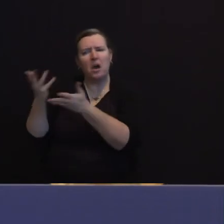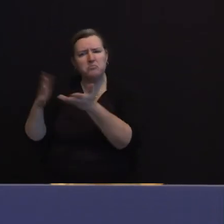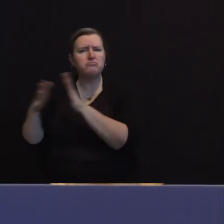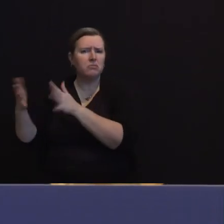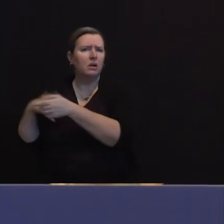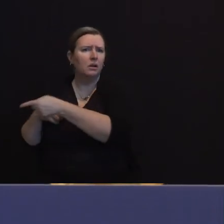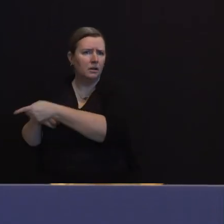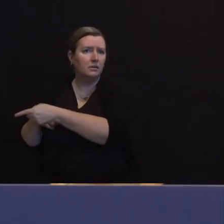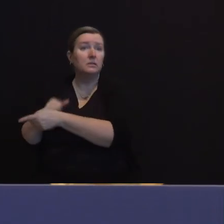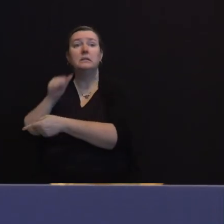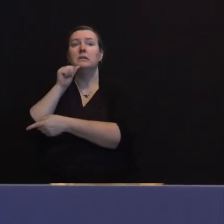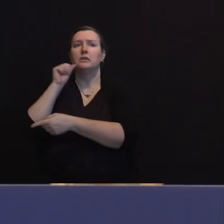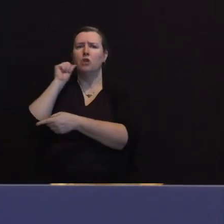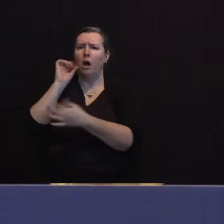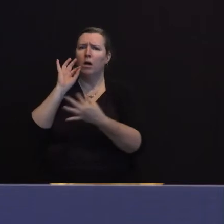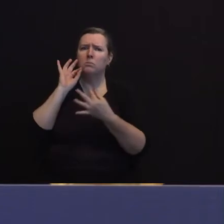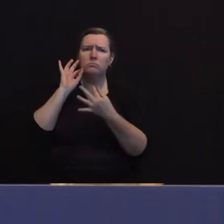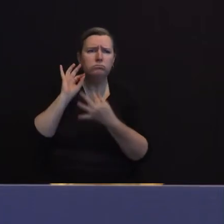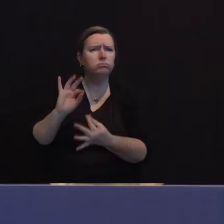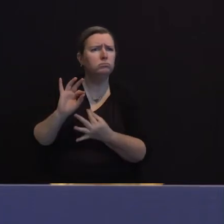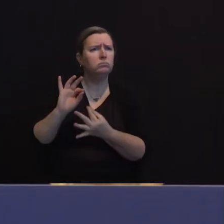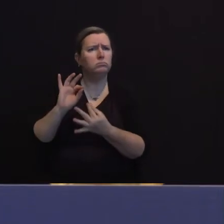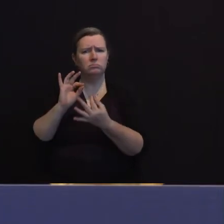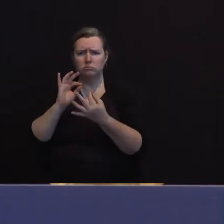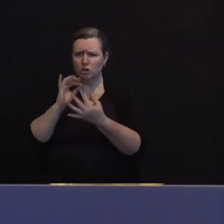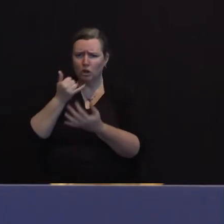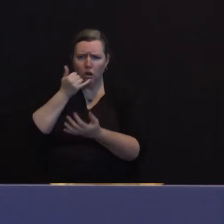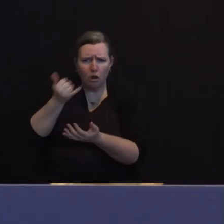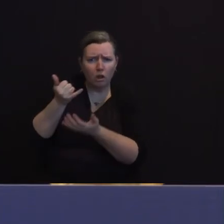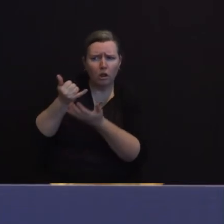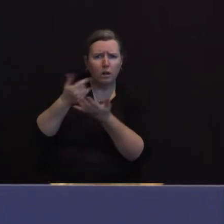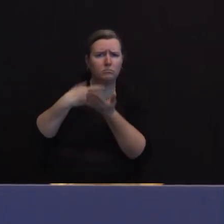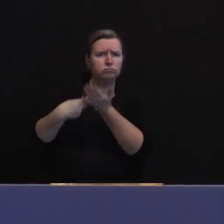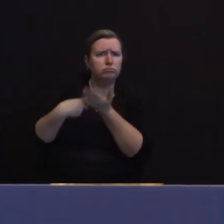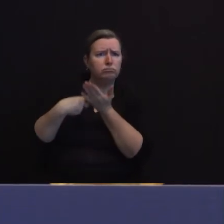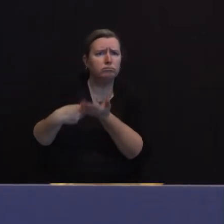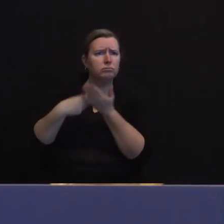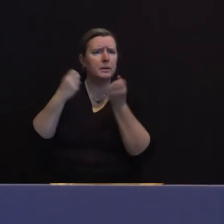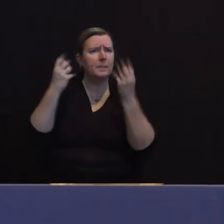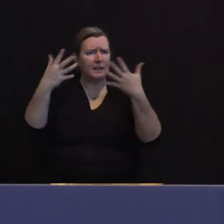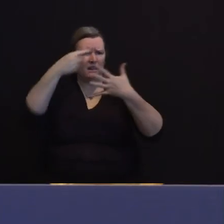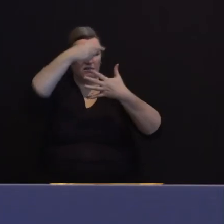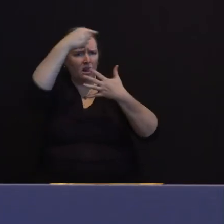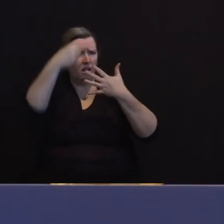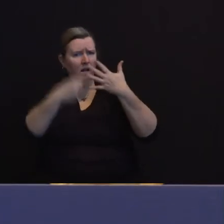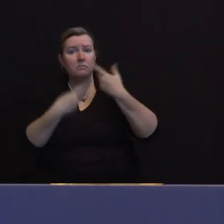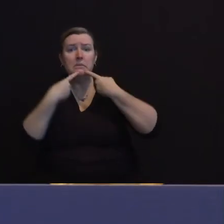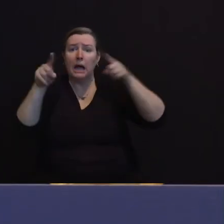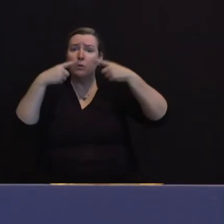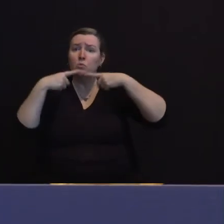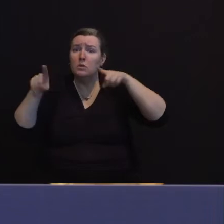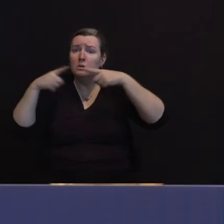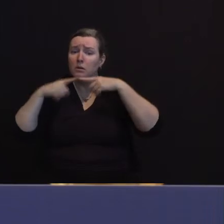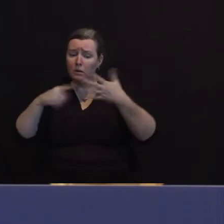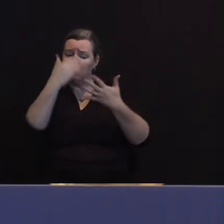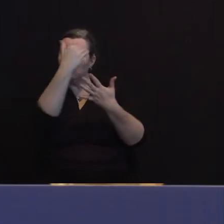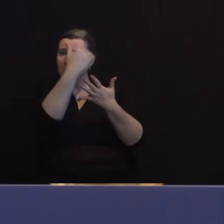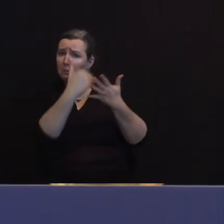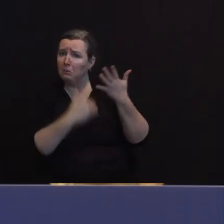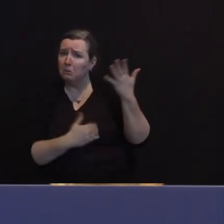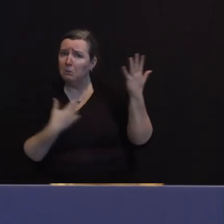yesterday where they came, I think, with several announcements that we've referenced, but I want to